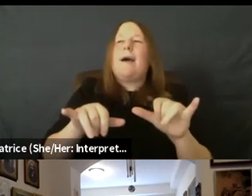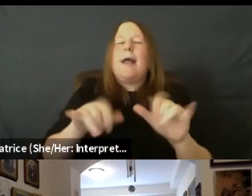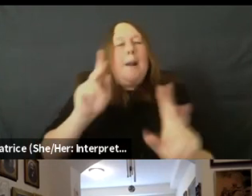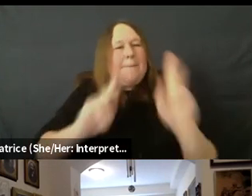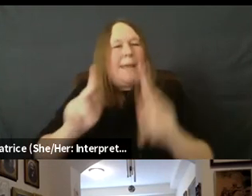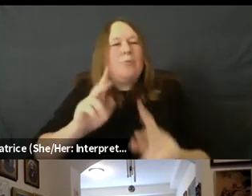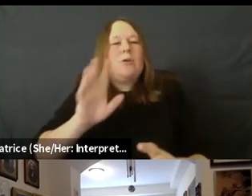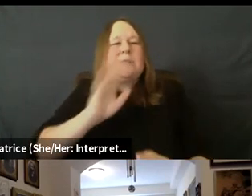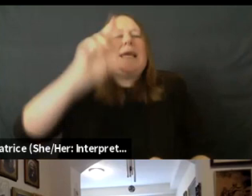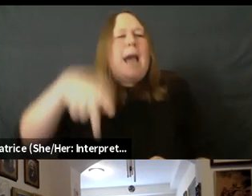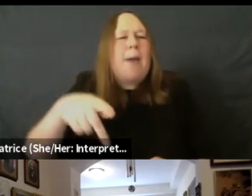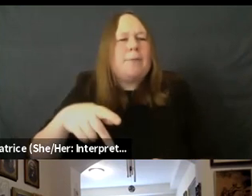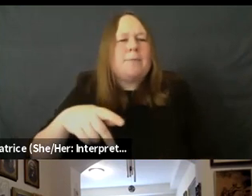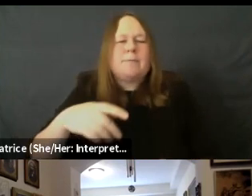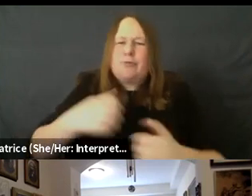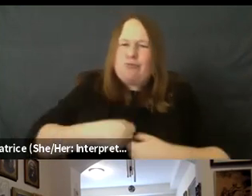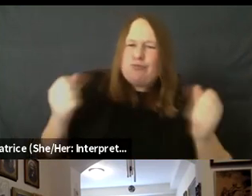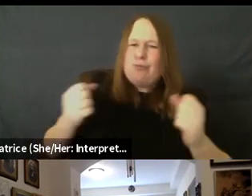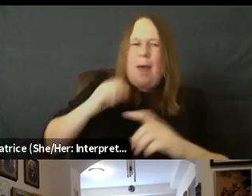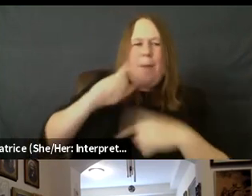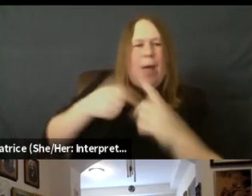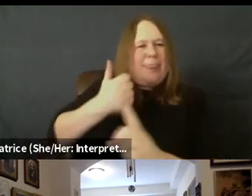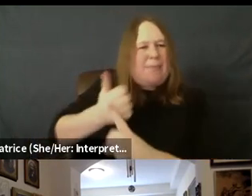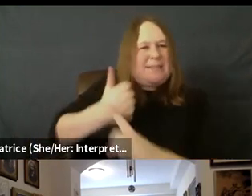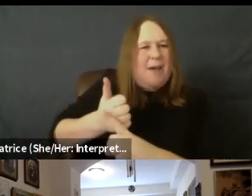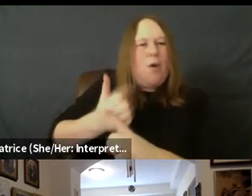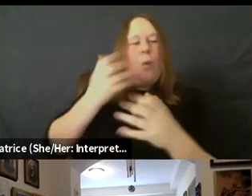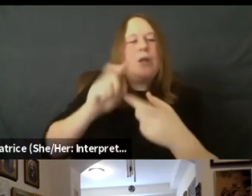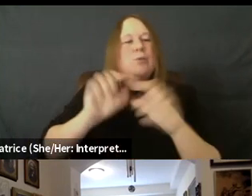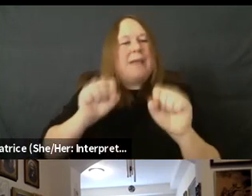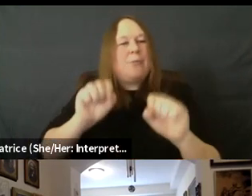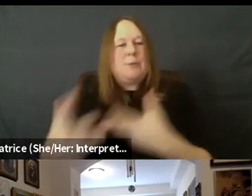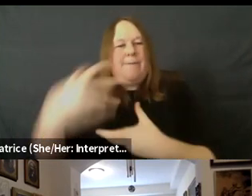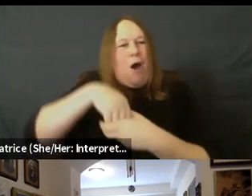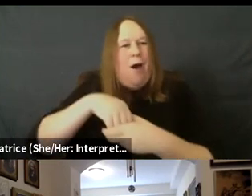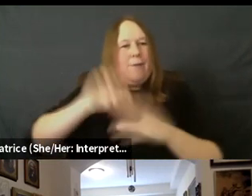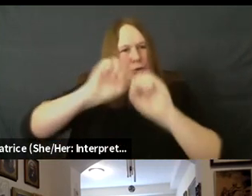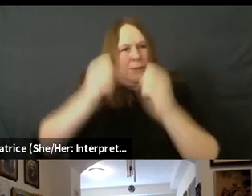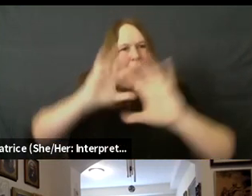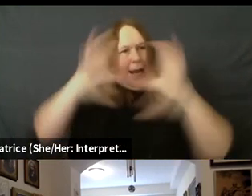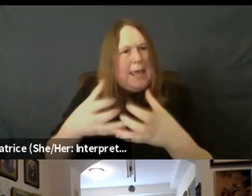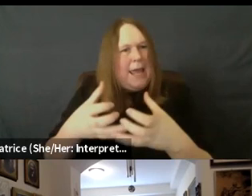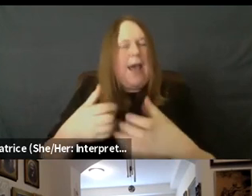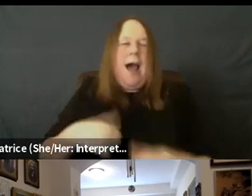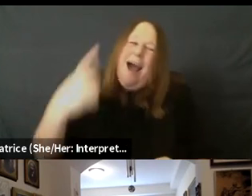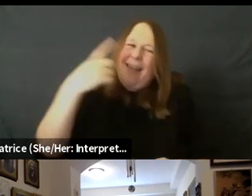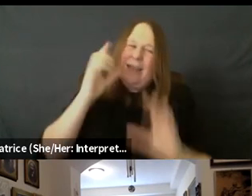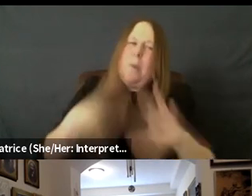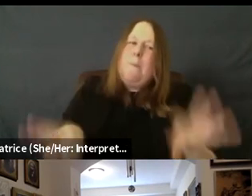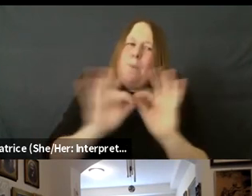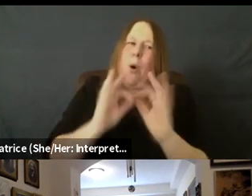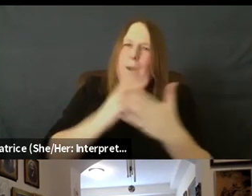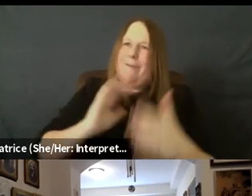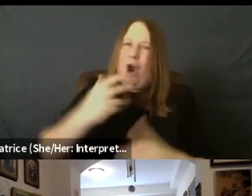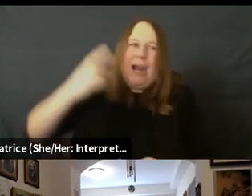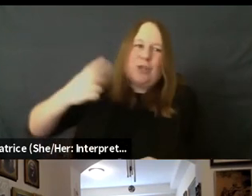people speaking up and out about themselves and wanting to be able to be a part of society, I think is an important part of our